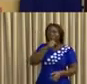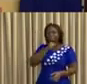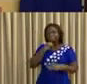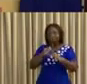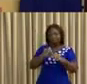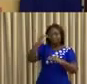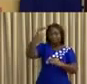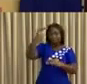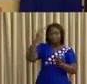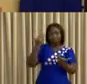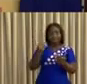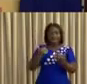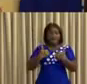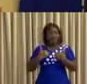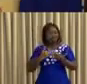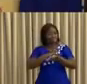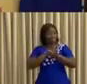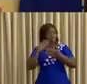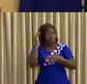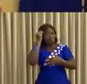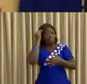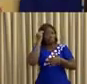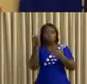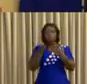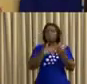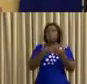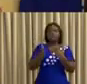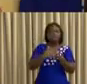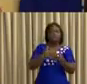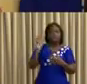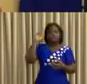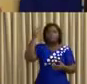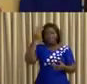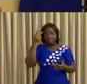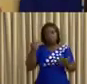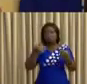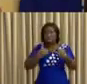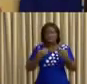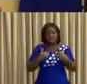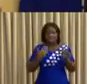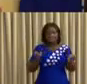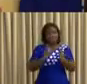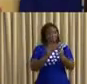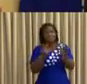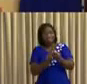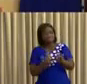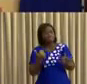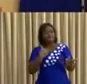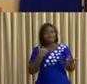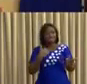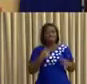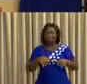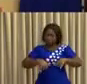above, and of sound mind, no matter what party they belong to, if any, to go out